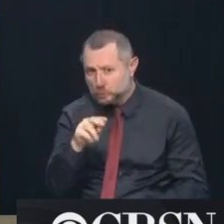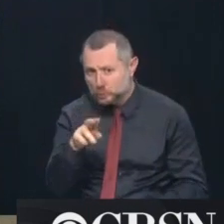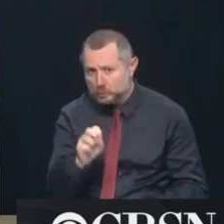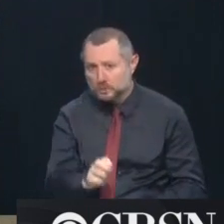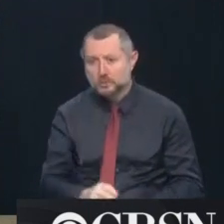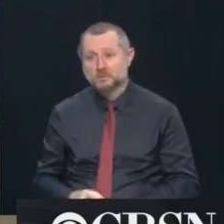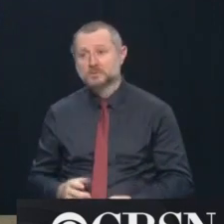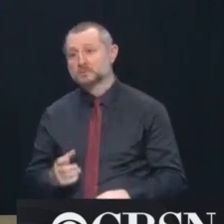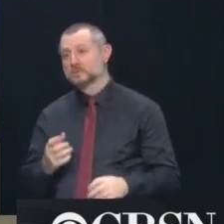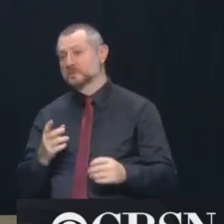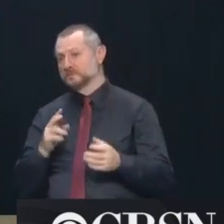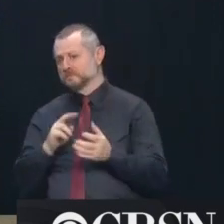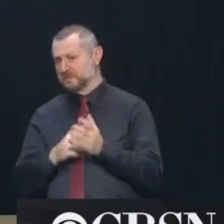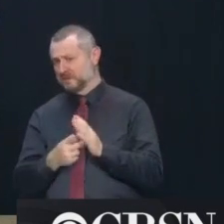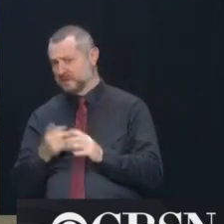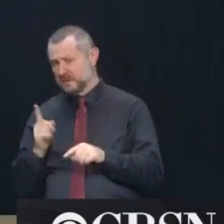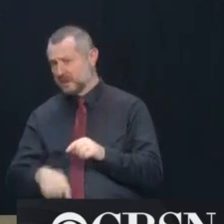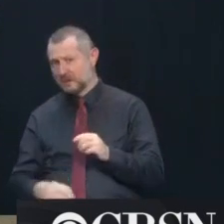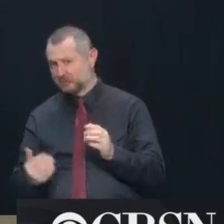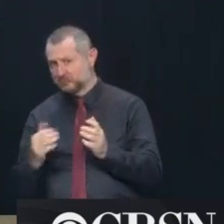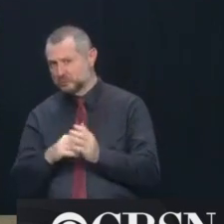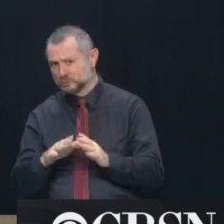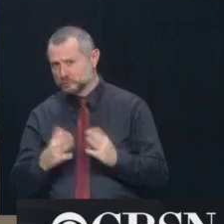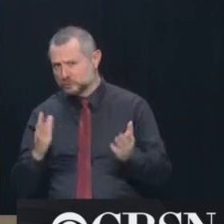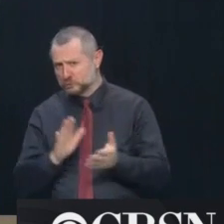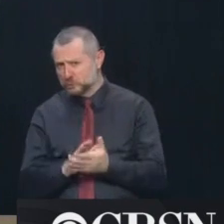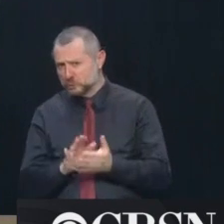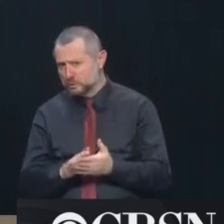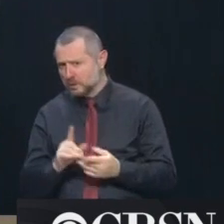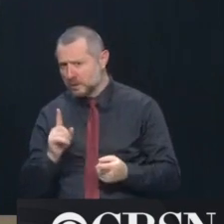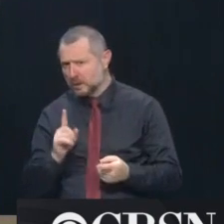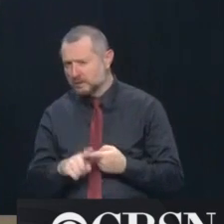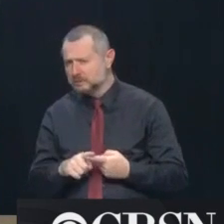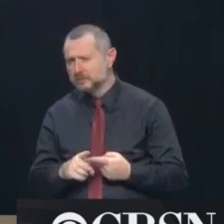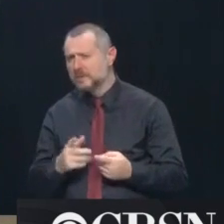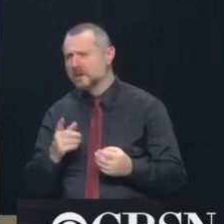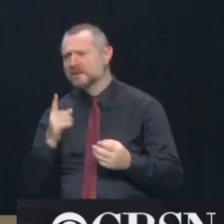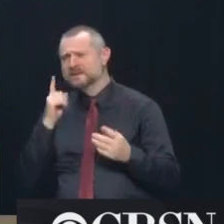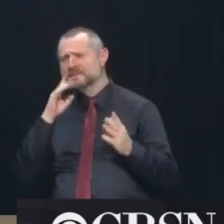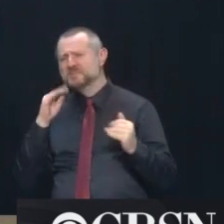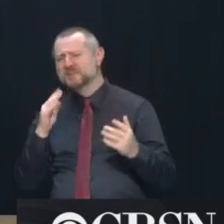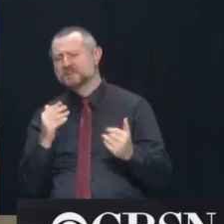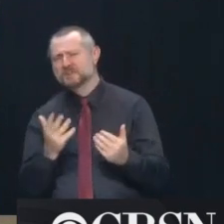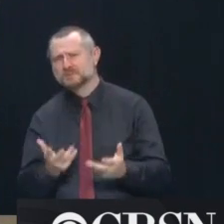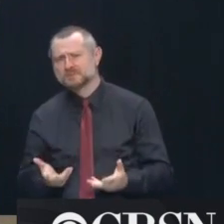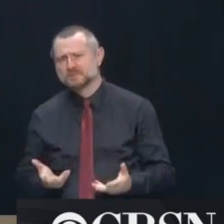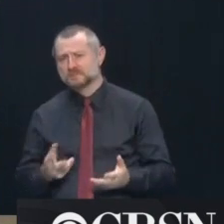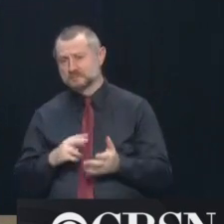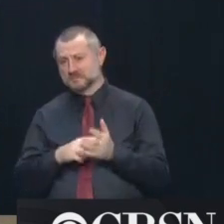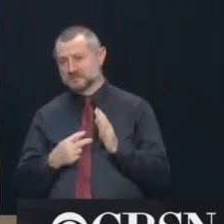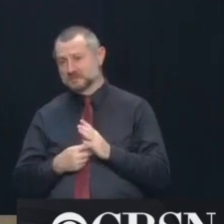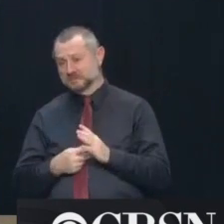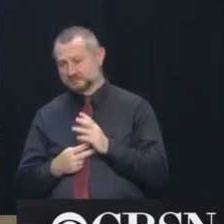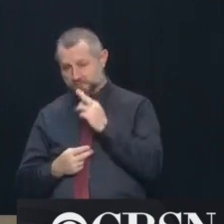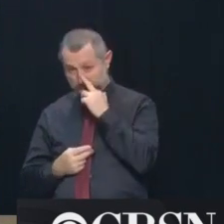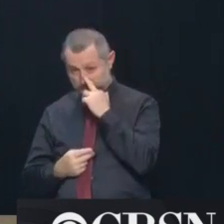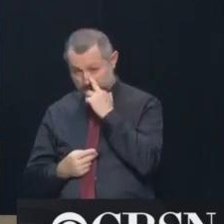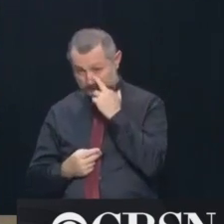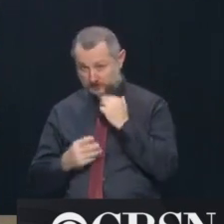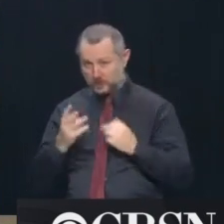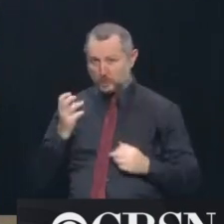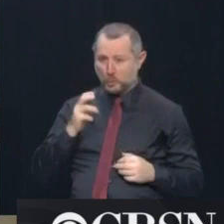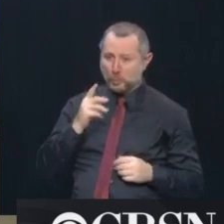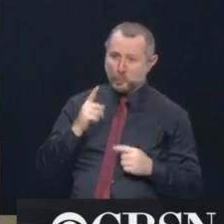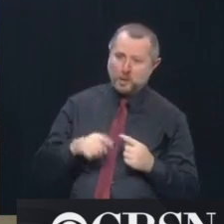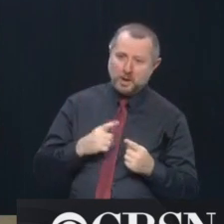schools until the city's in an orange zone. So is that not the expectation anymore, that when the orange zones